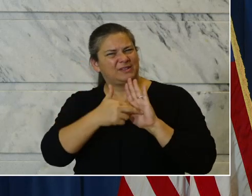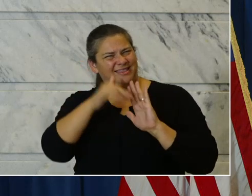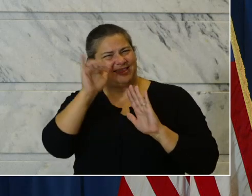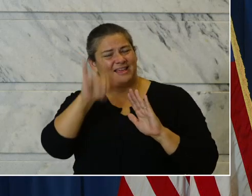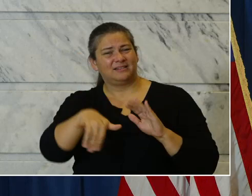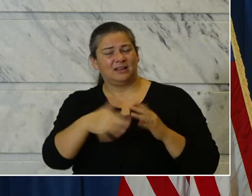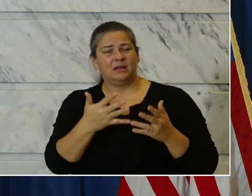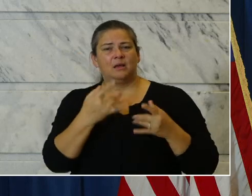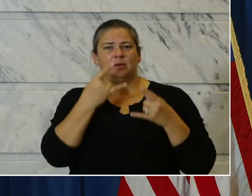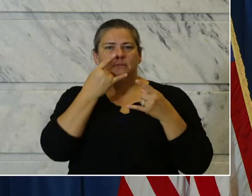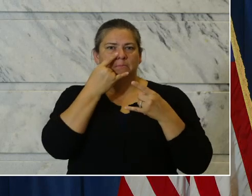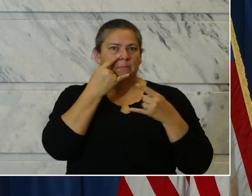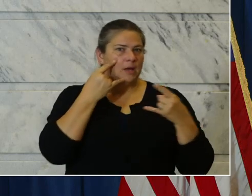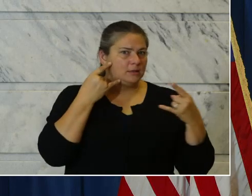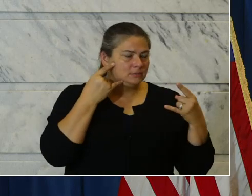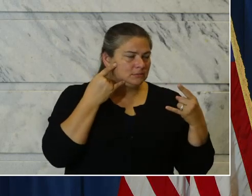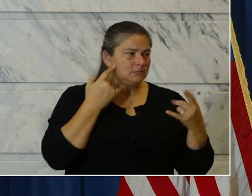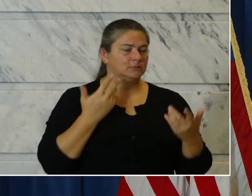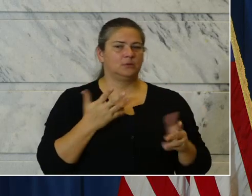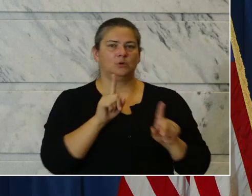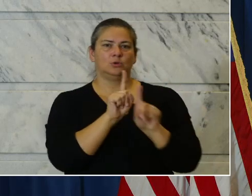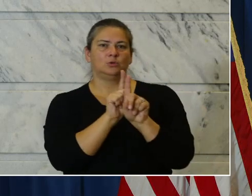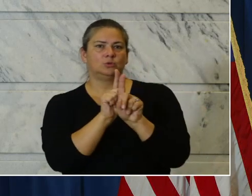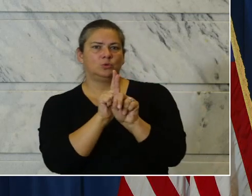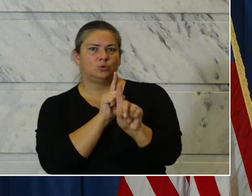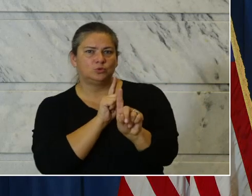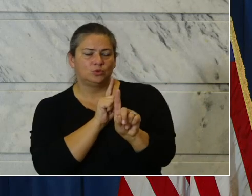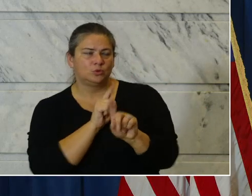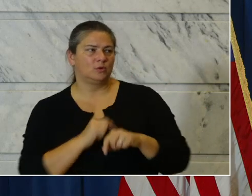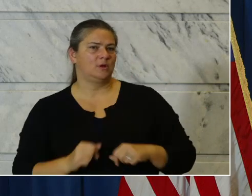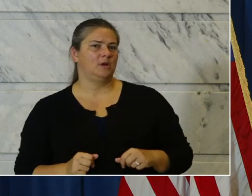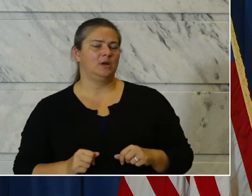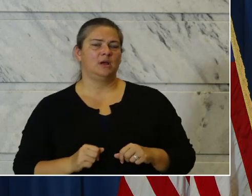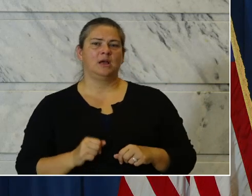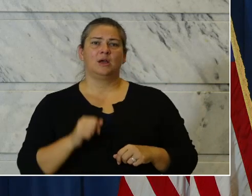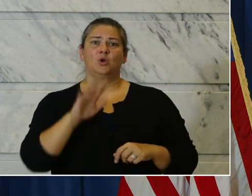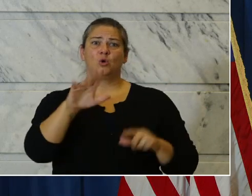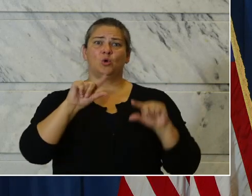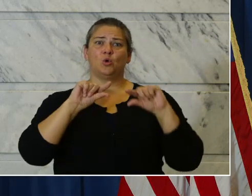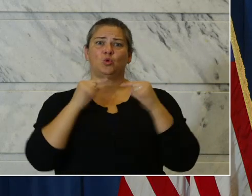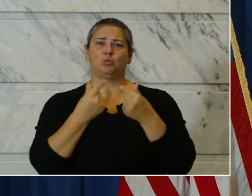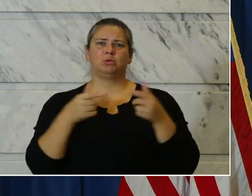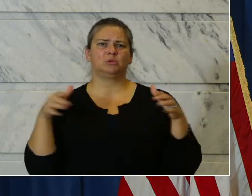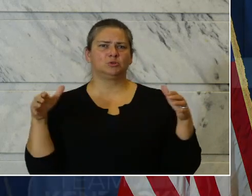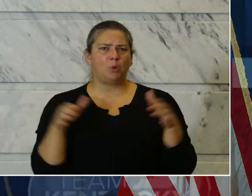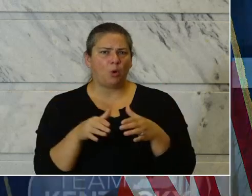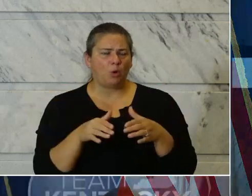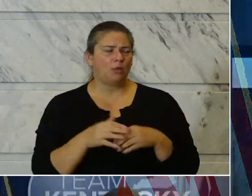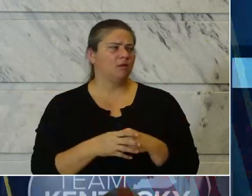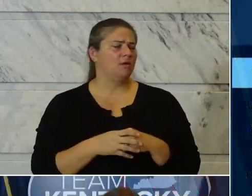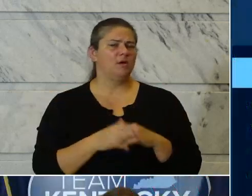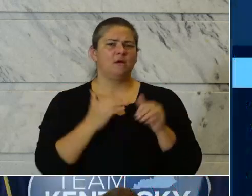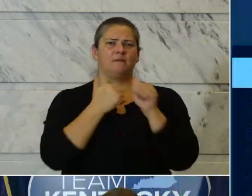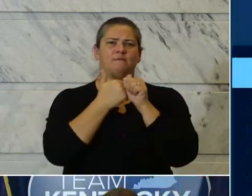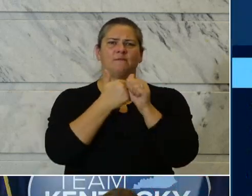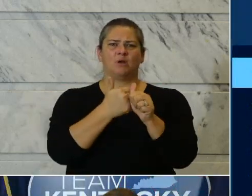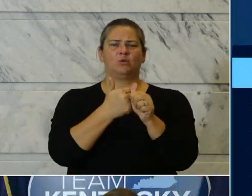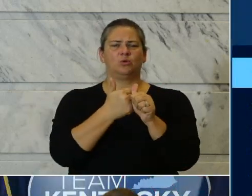mask. Socially distant. Keep your groups down. Follow the other guidelines that are out